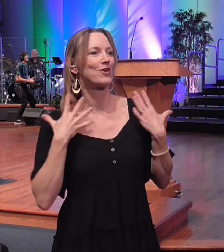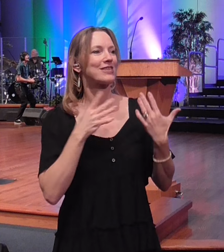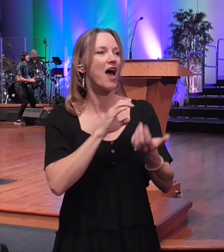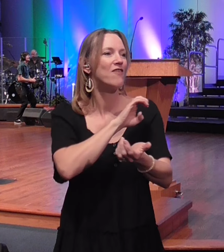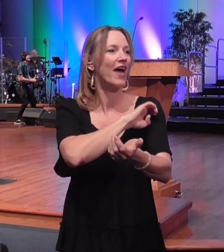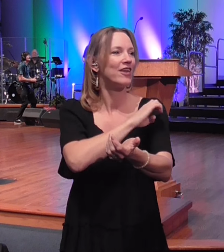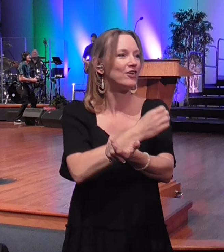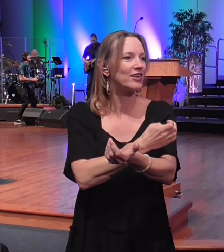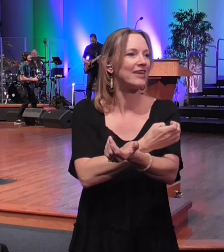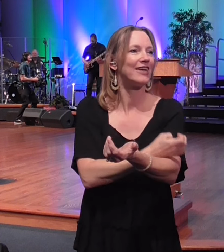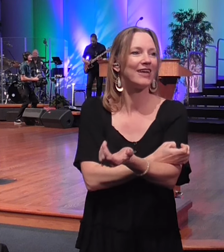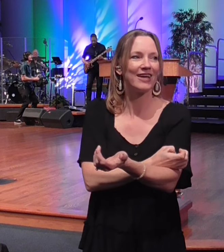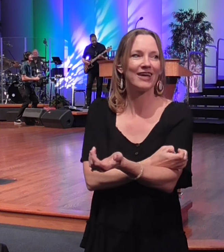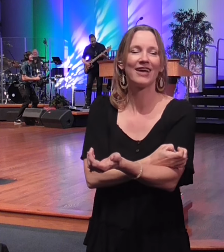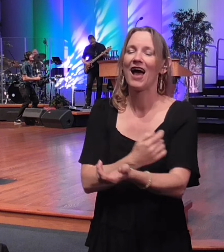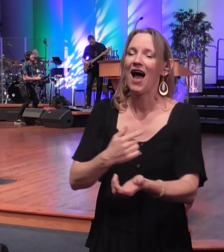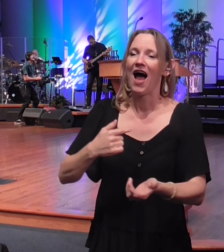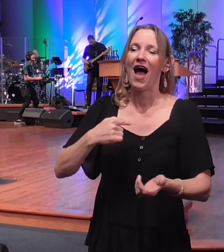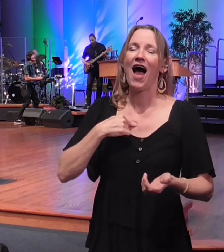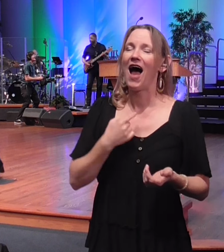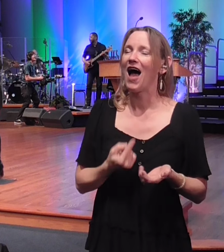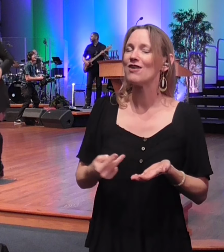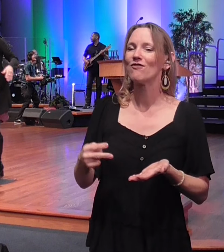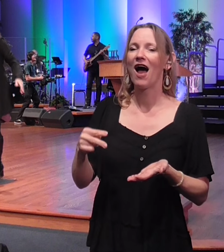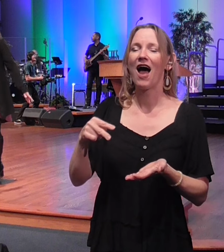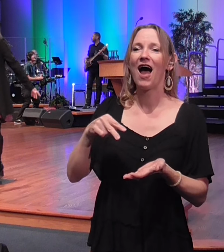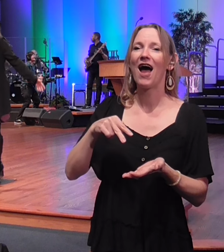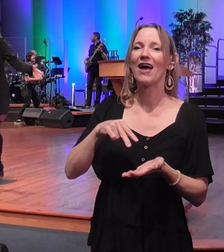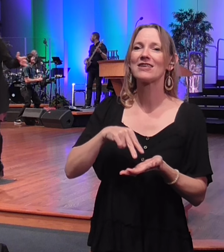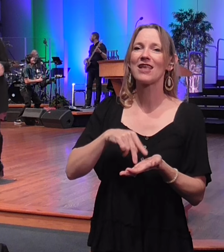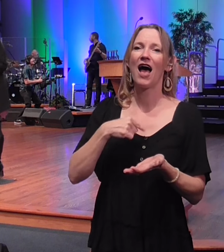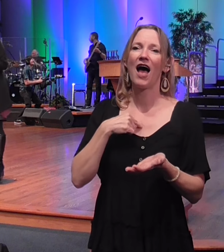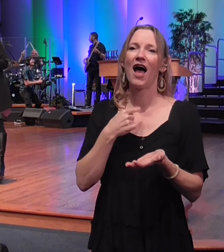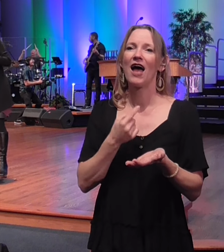with a burst of energy. I